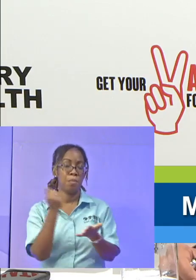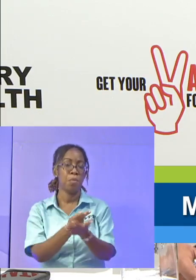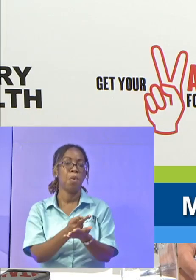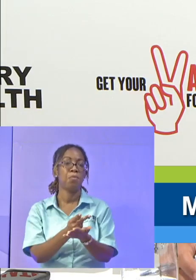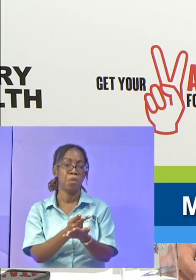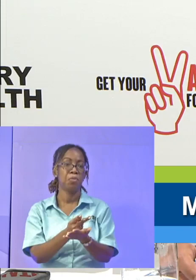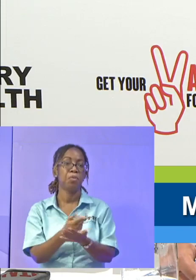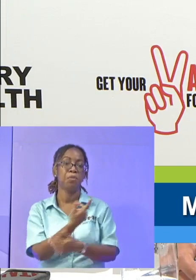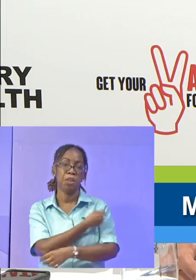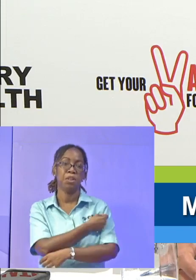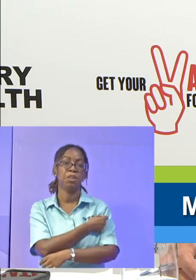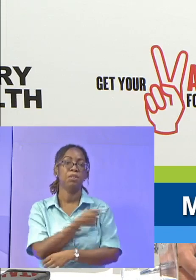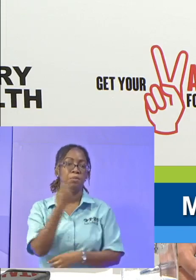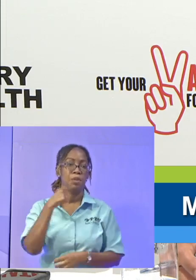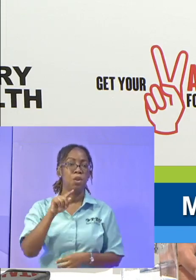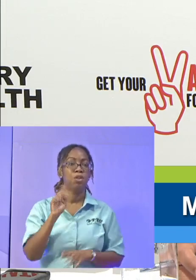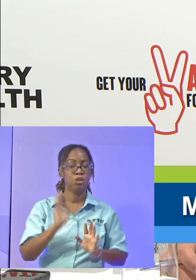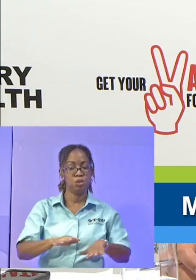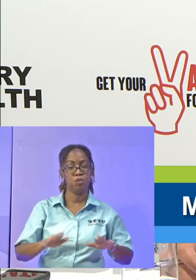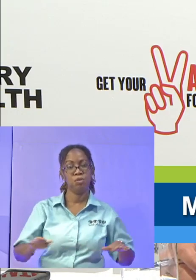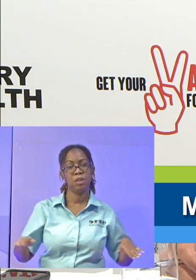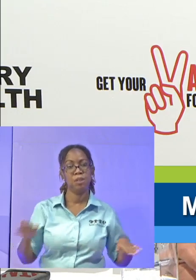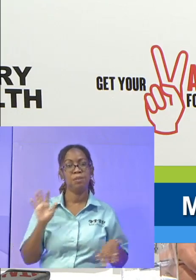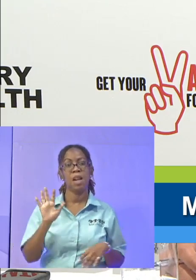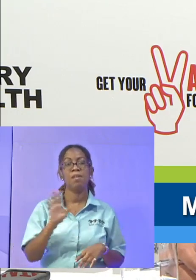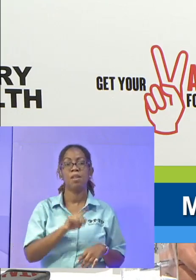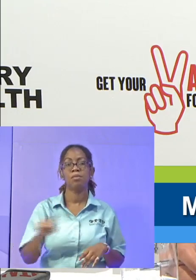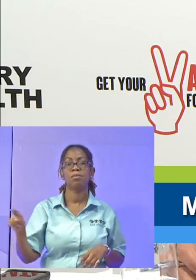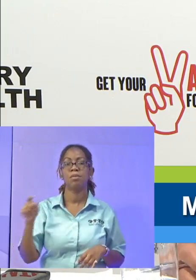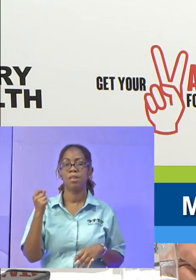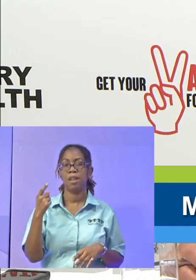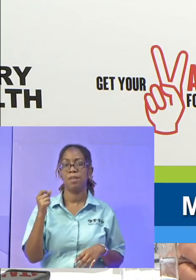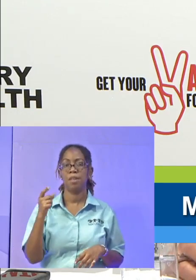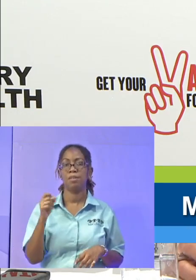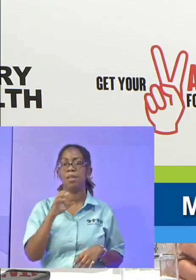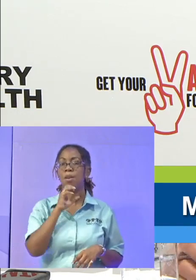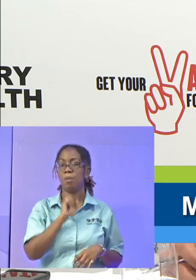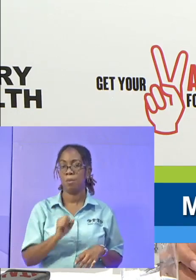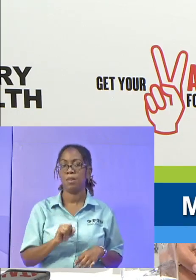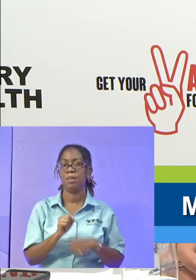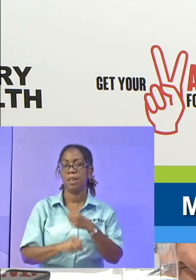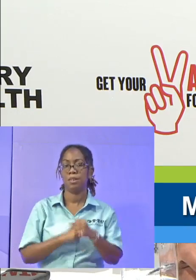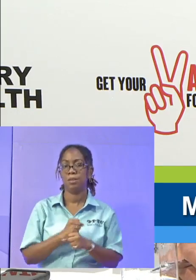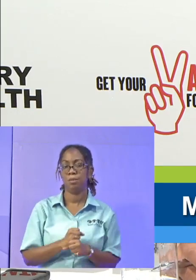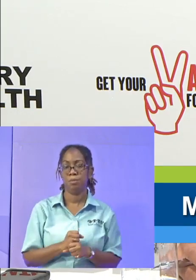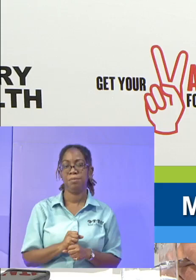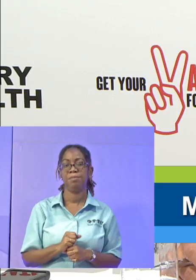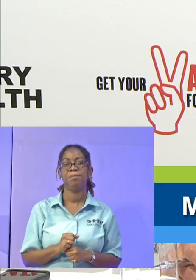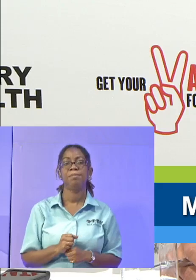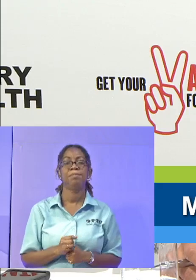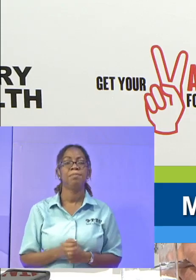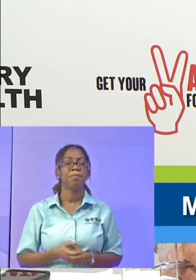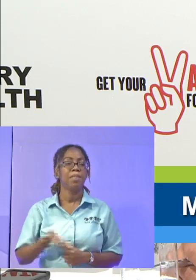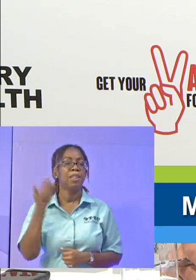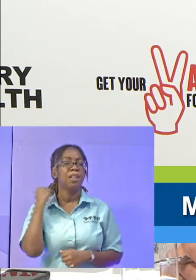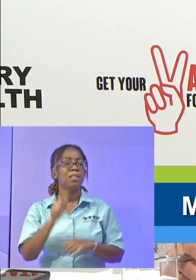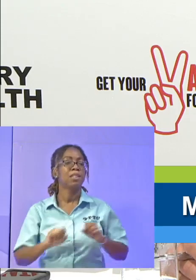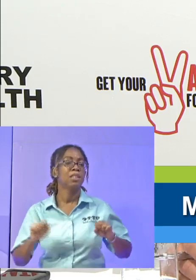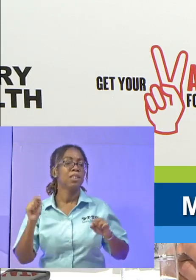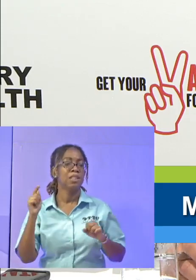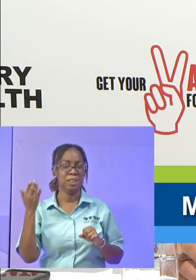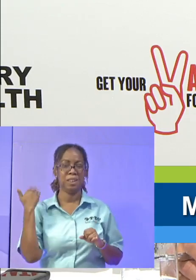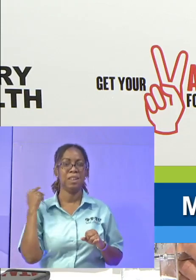vaccine for Pfizer vaccine for the 5 to 11 age group. At Saturday's press conference, I would have